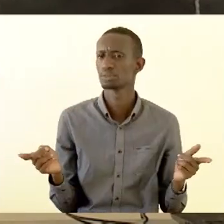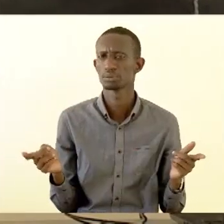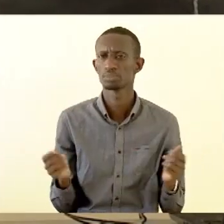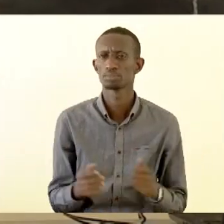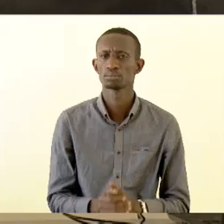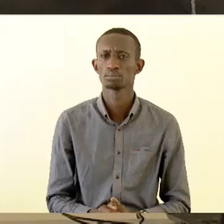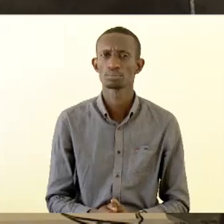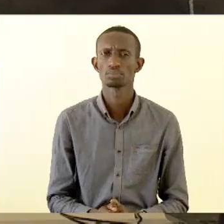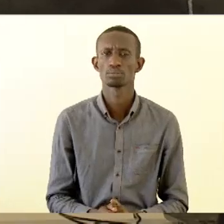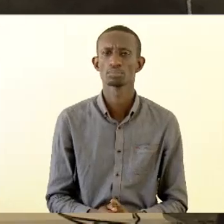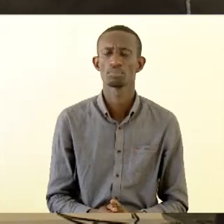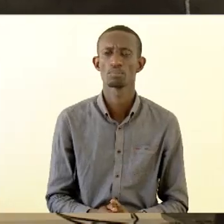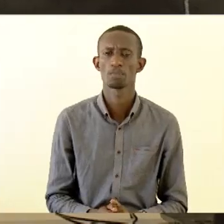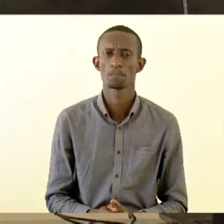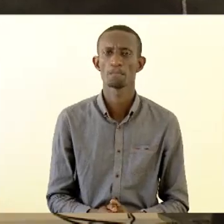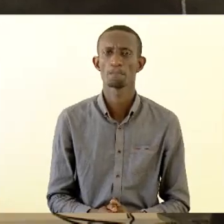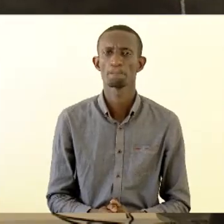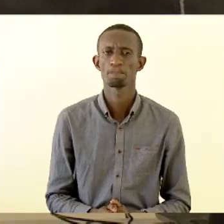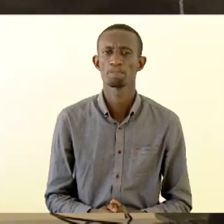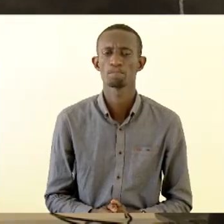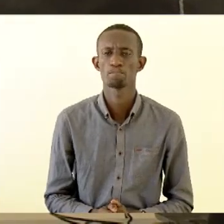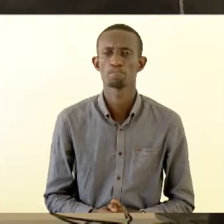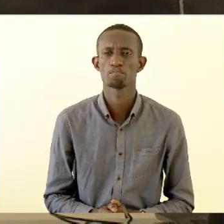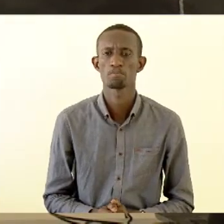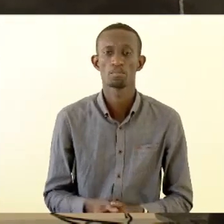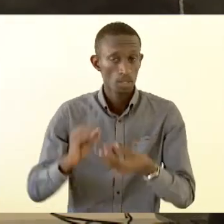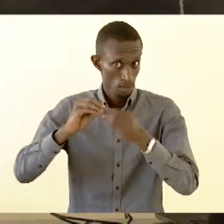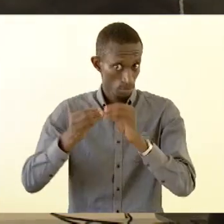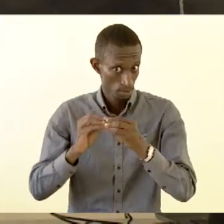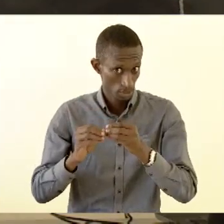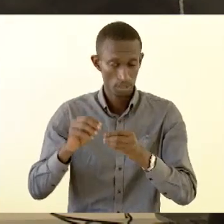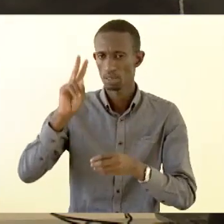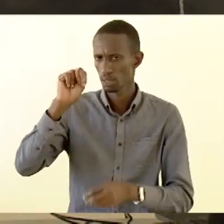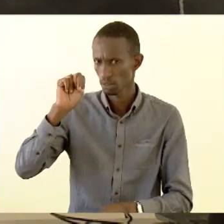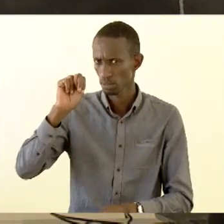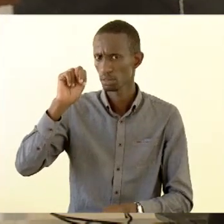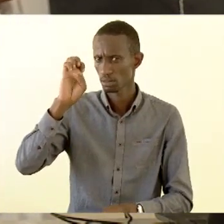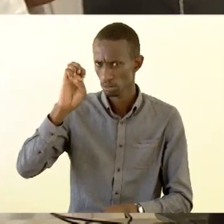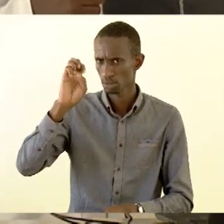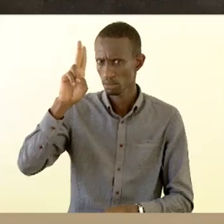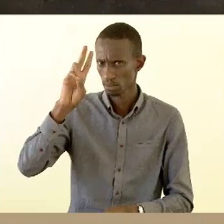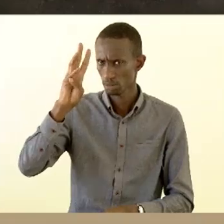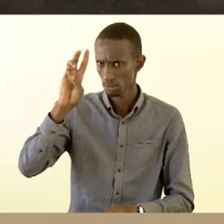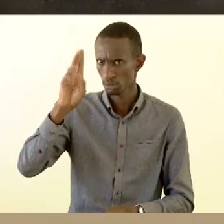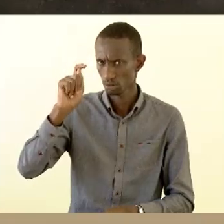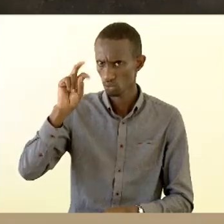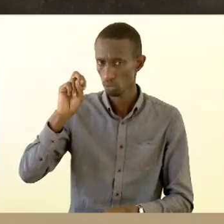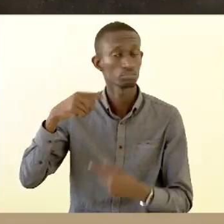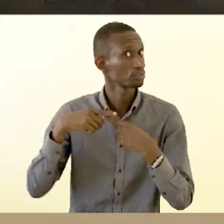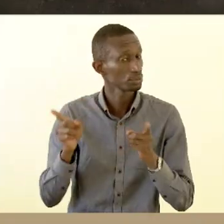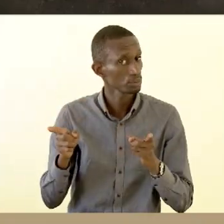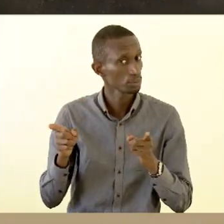mass numbers, it means that the number of neutrons will be different. And that is the reason why they have different